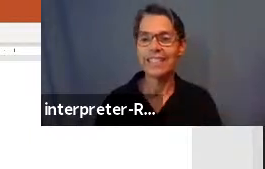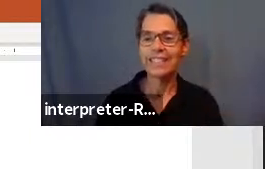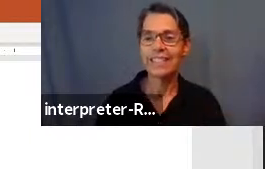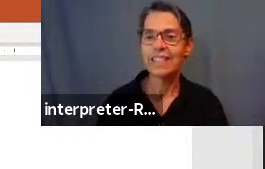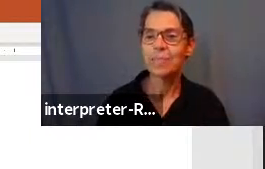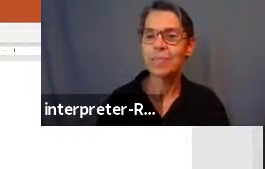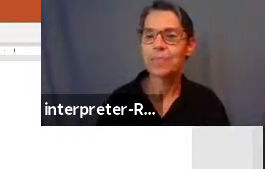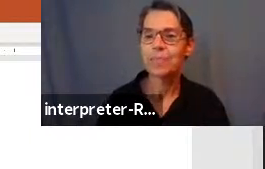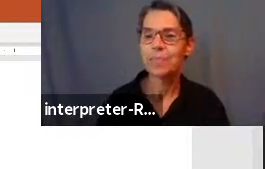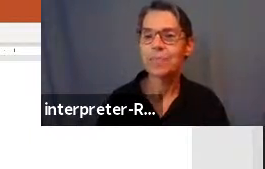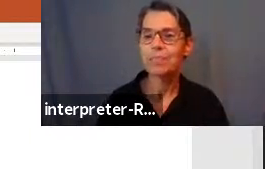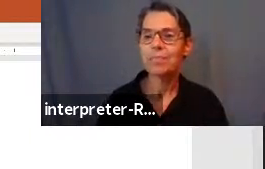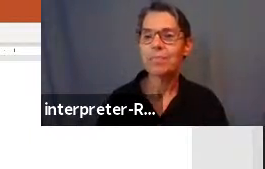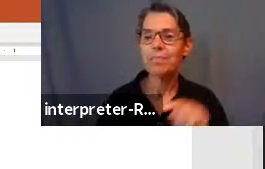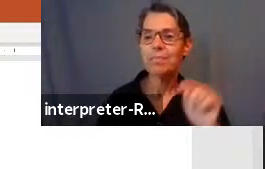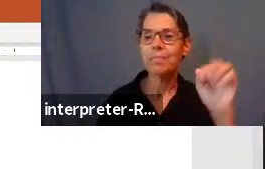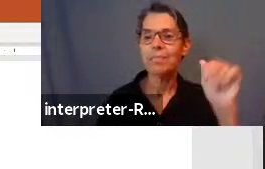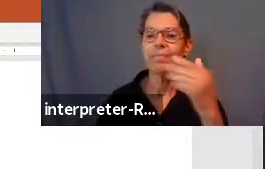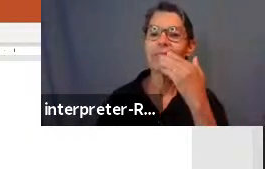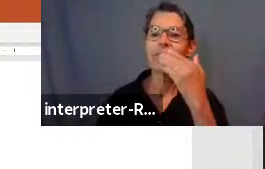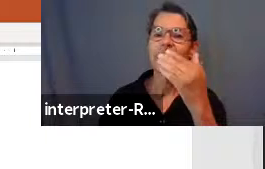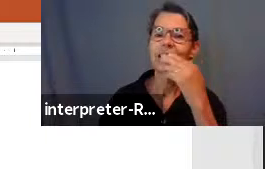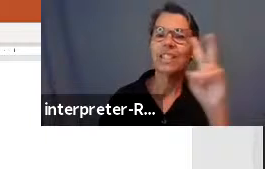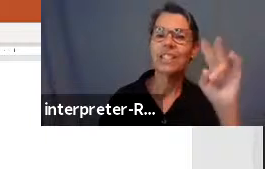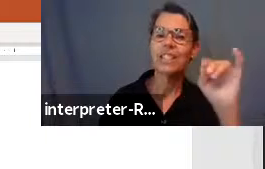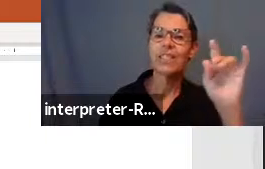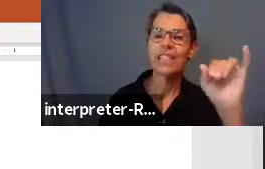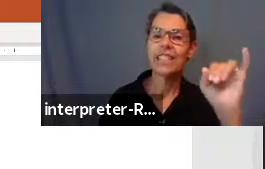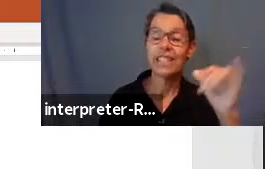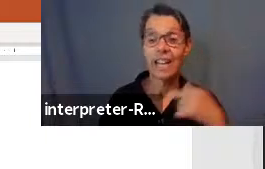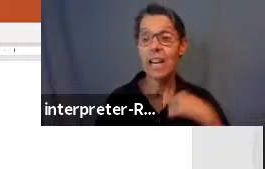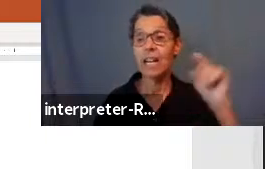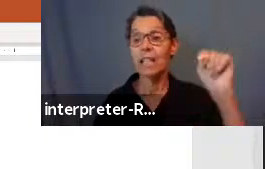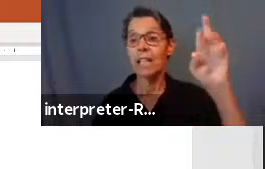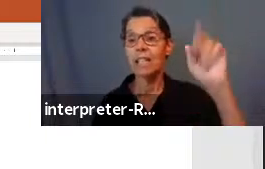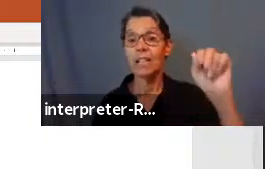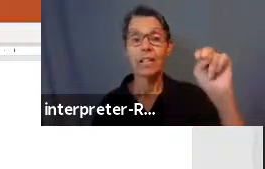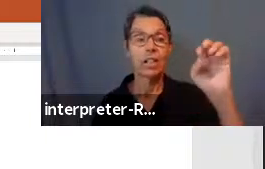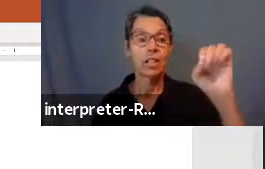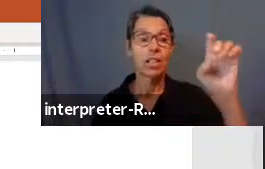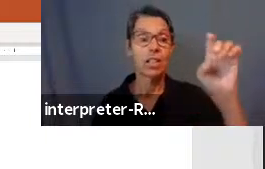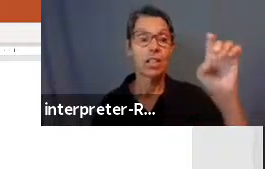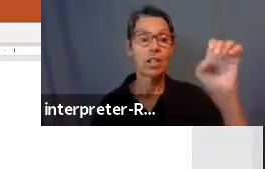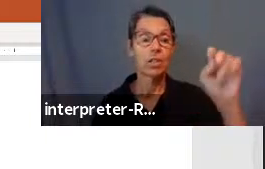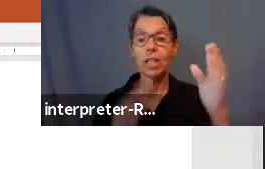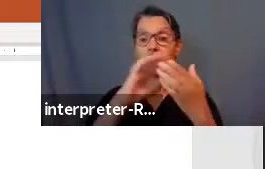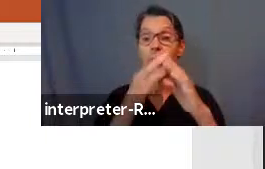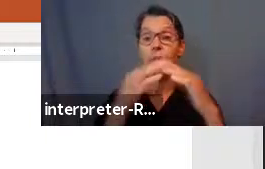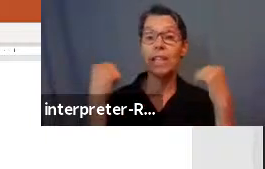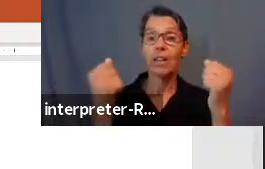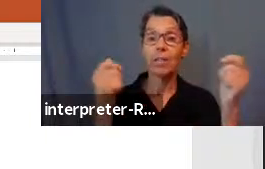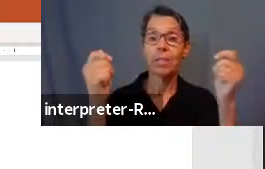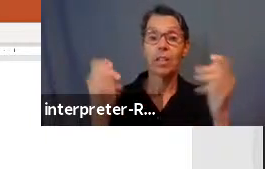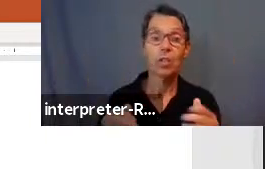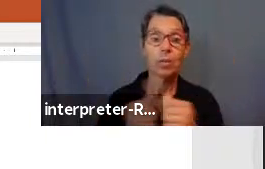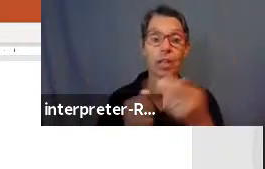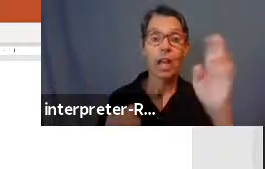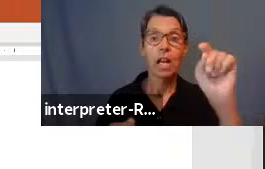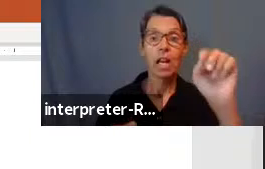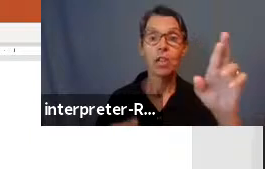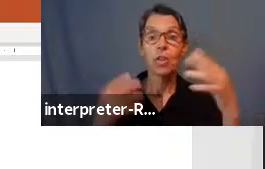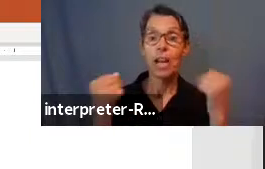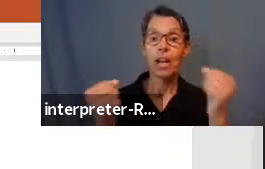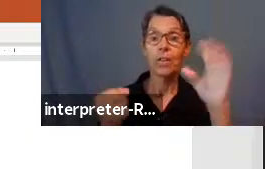Thank you very much, Vicki. Yes, I'm Tara Nolan, Community Health Manager with Hunter Health Clinic. If you don't know much about us, as